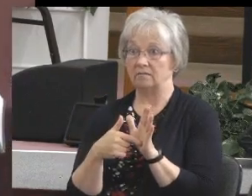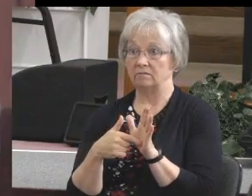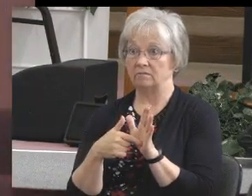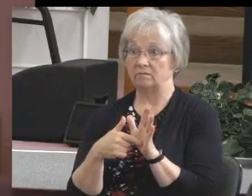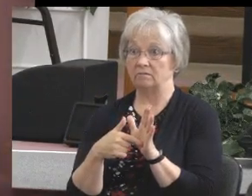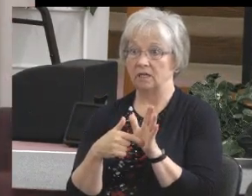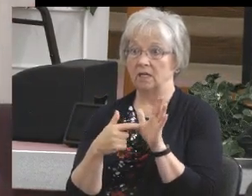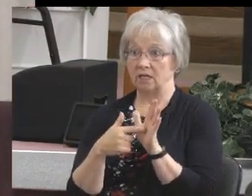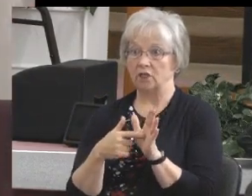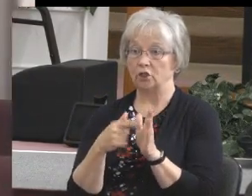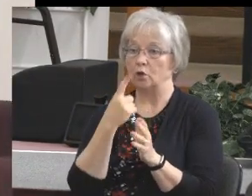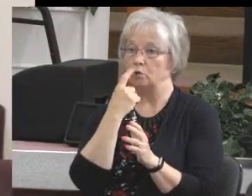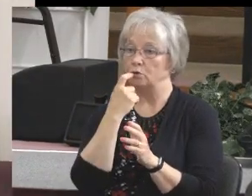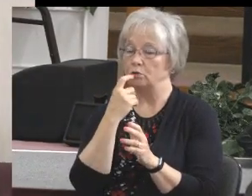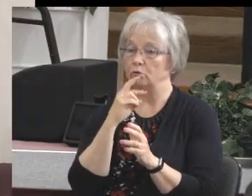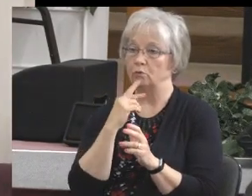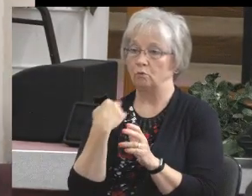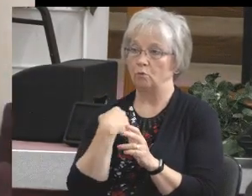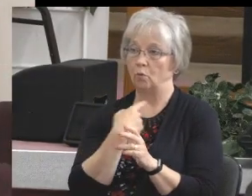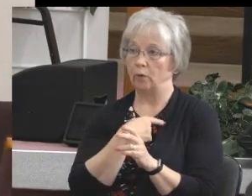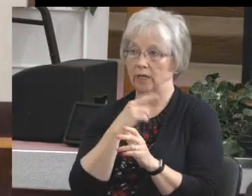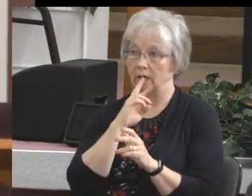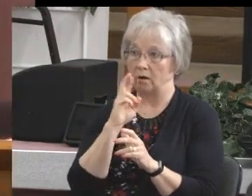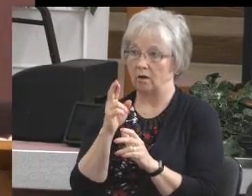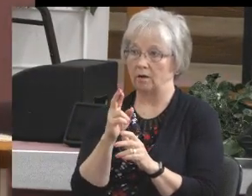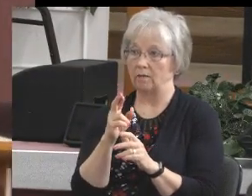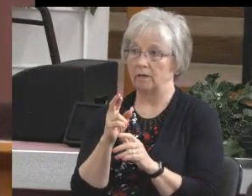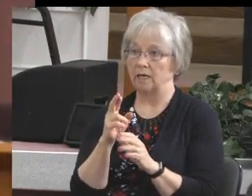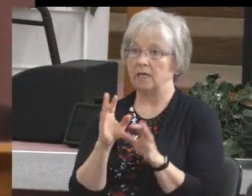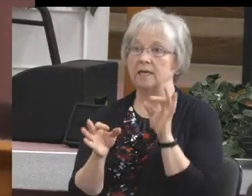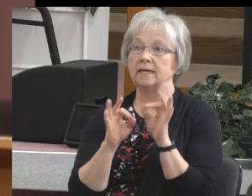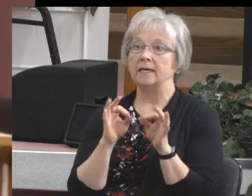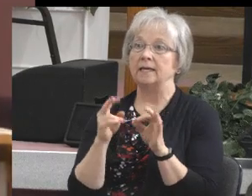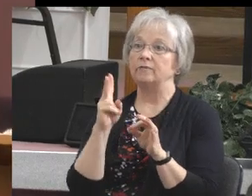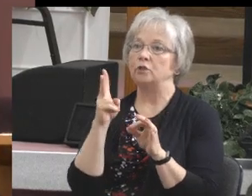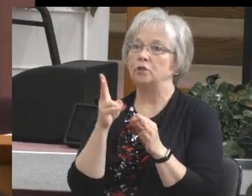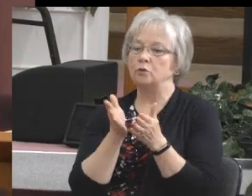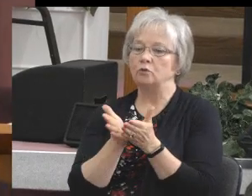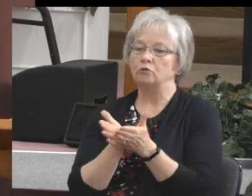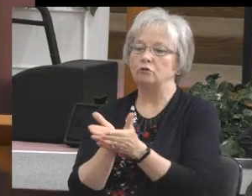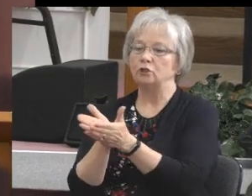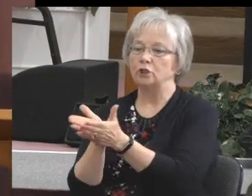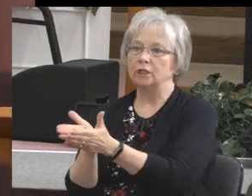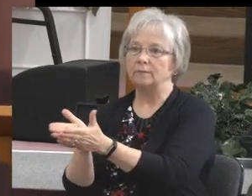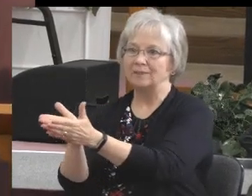symbolic of who we are. If two ships meet out at sea,